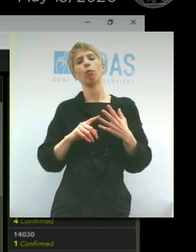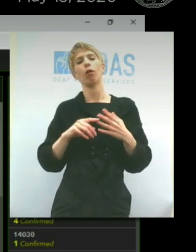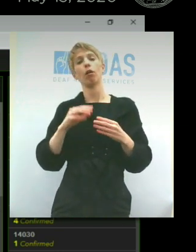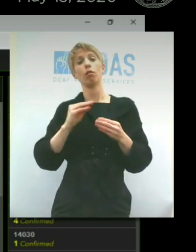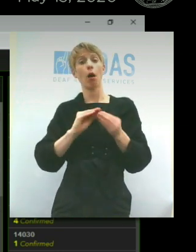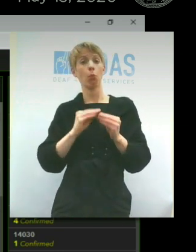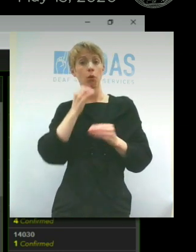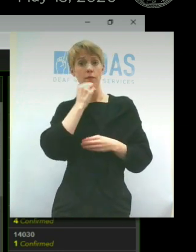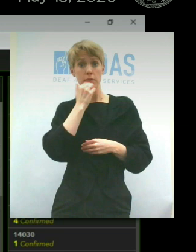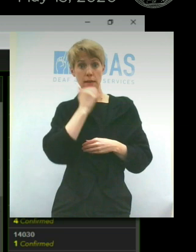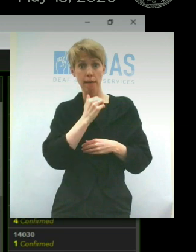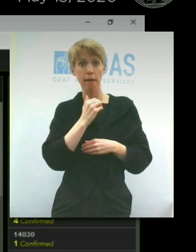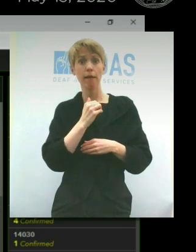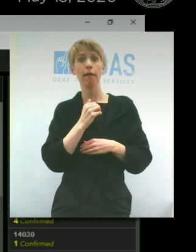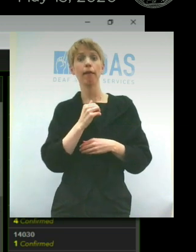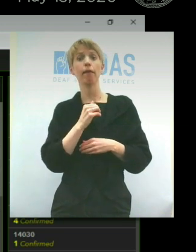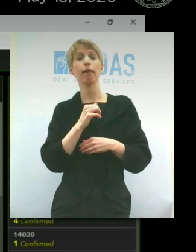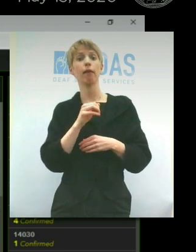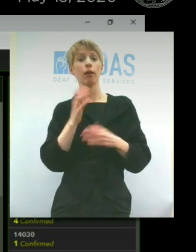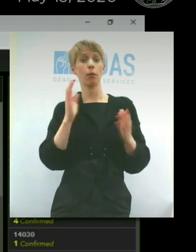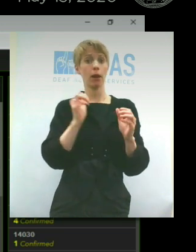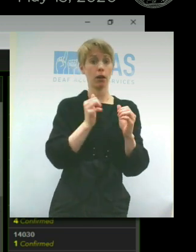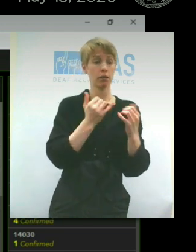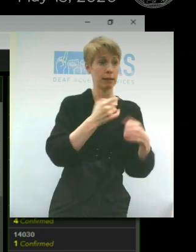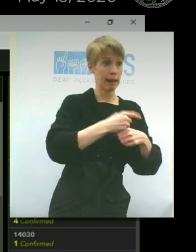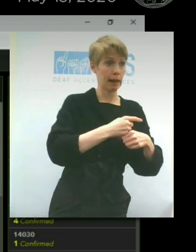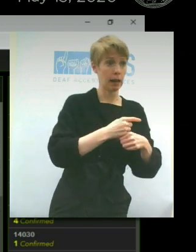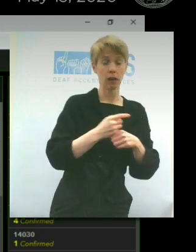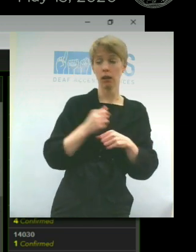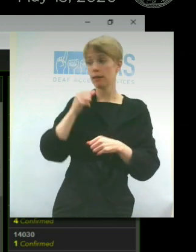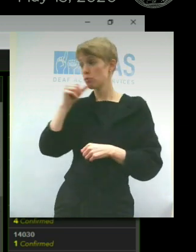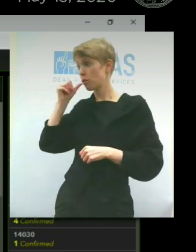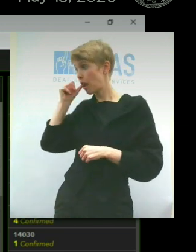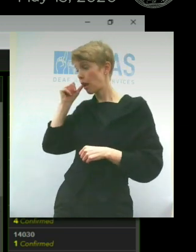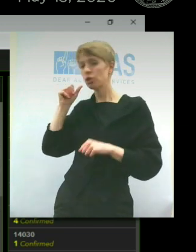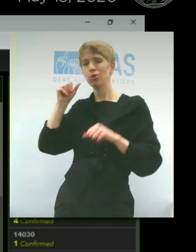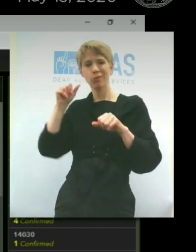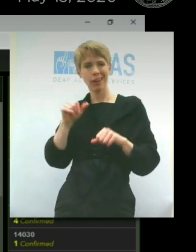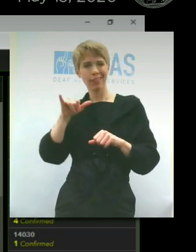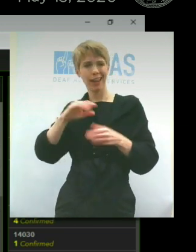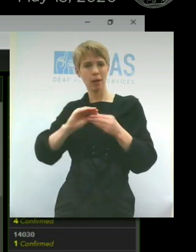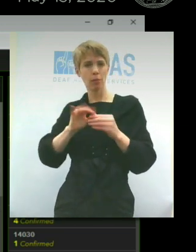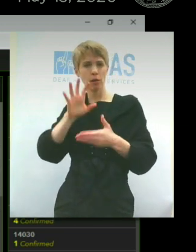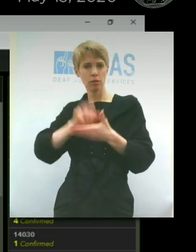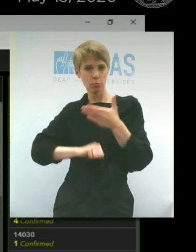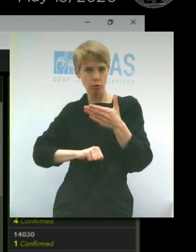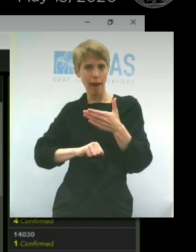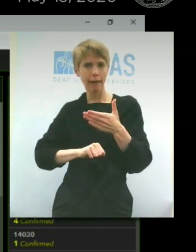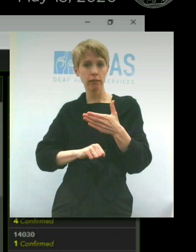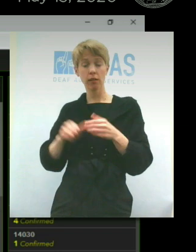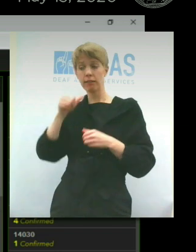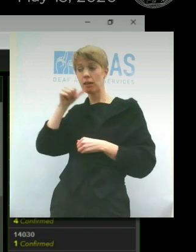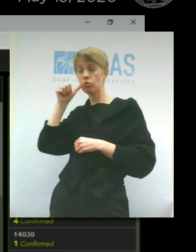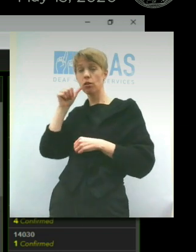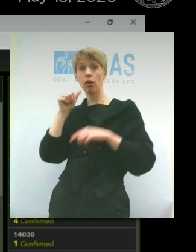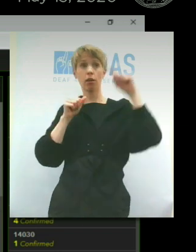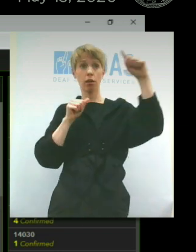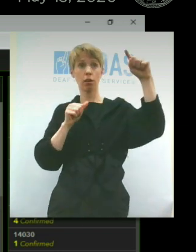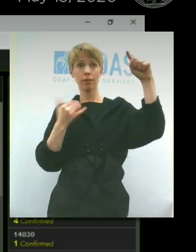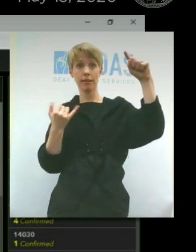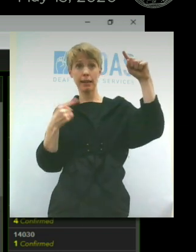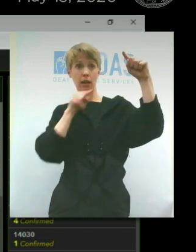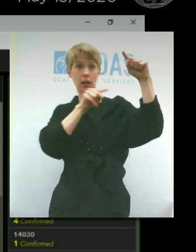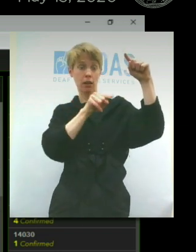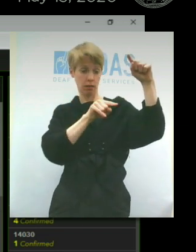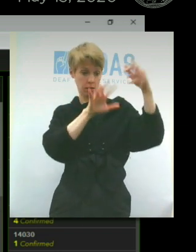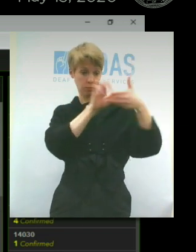look back and see what the number is, and then you just subtract the day before and you figure out what the growth is. So if you look at 5/11 and you go back 5/10,